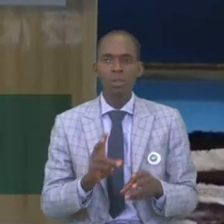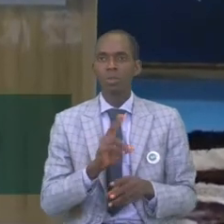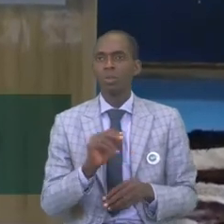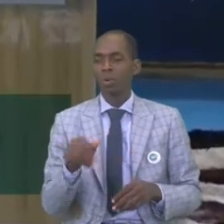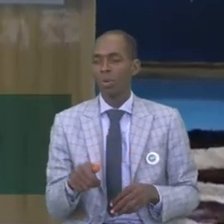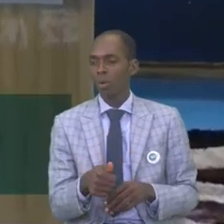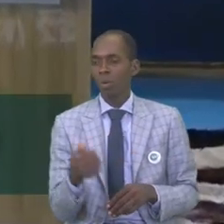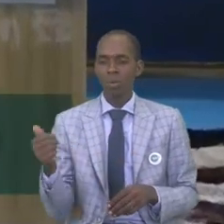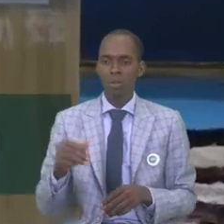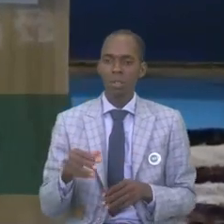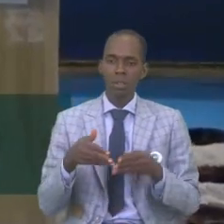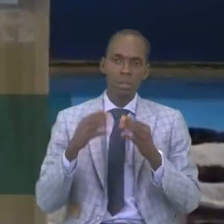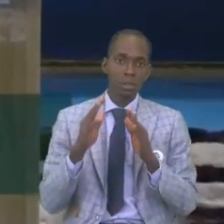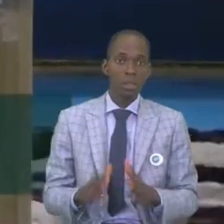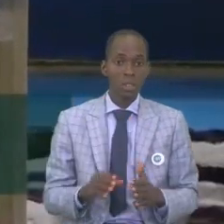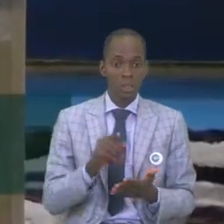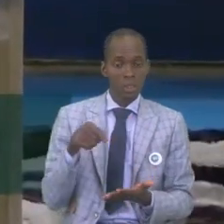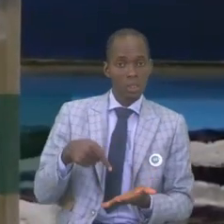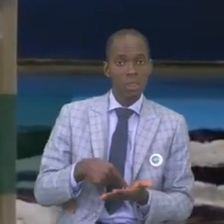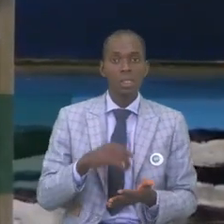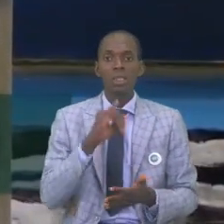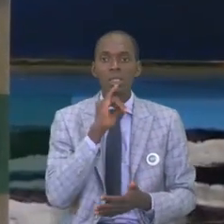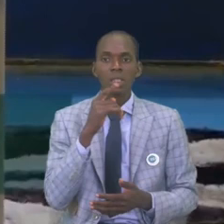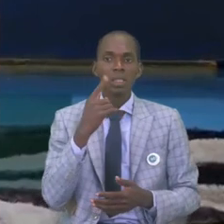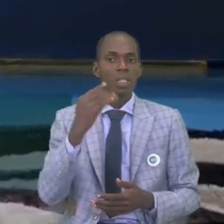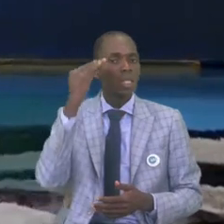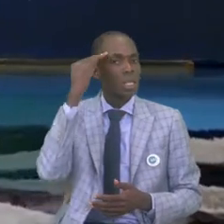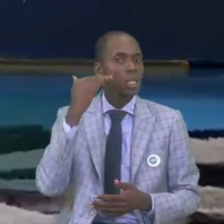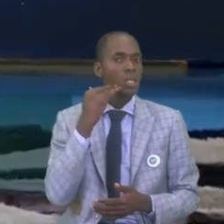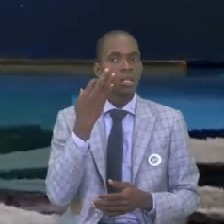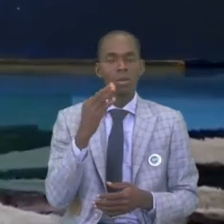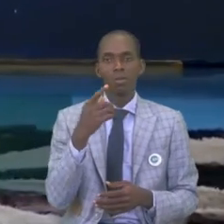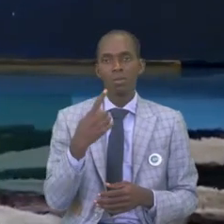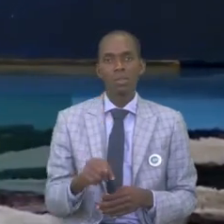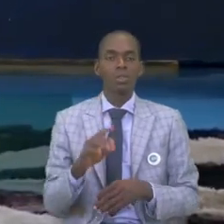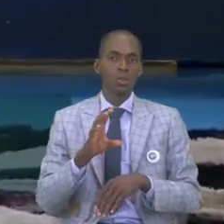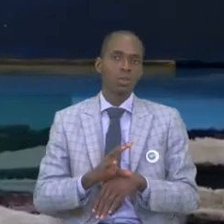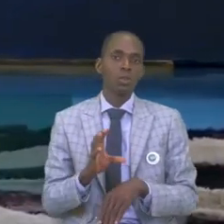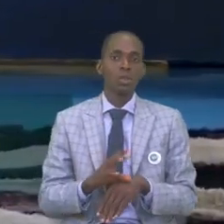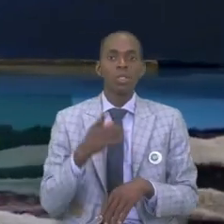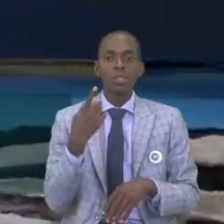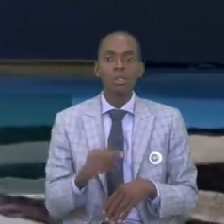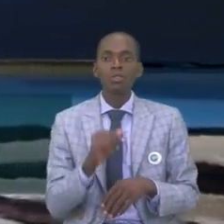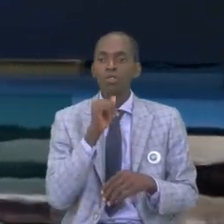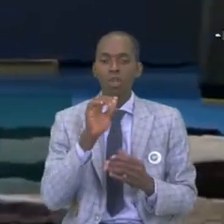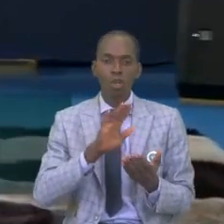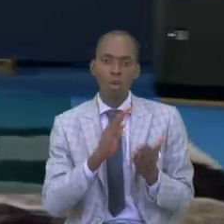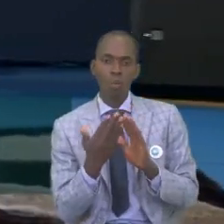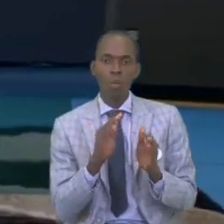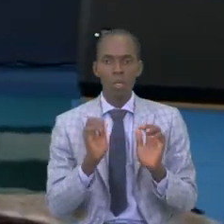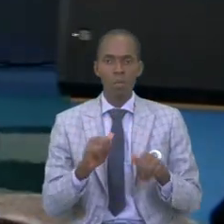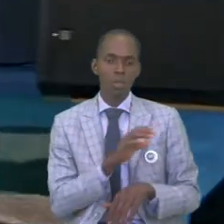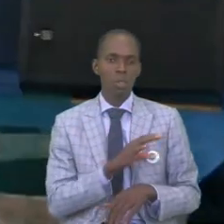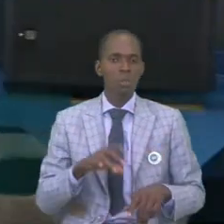pathfinder. This is the head of the church, the incomparable Christ. You cannot compare him